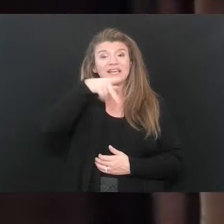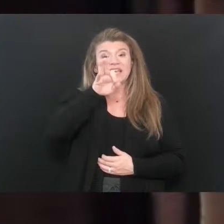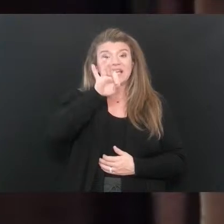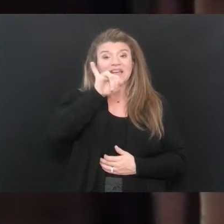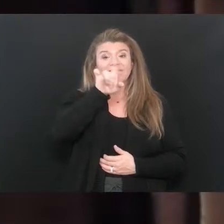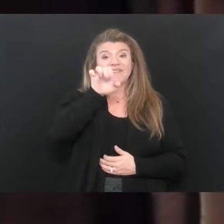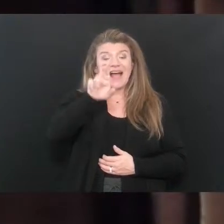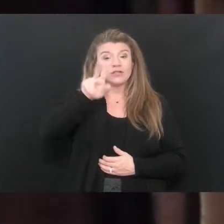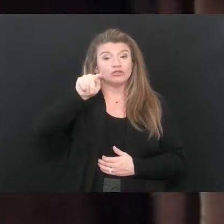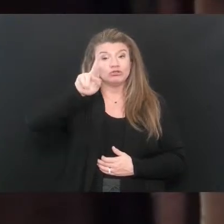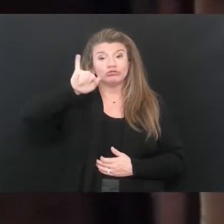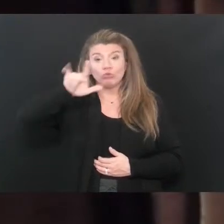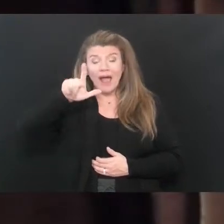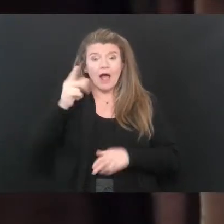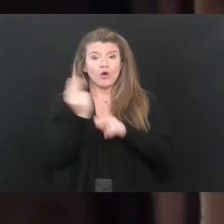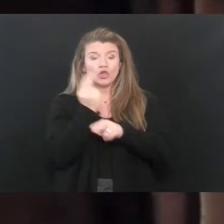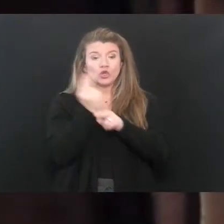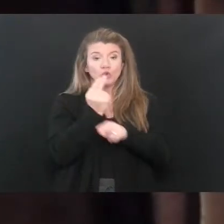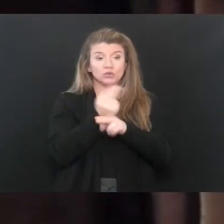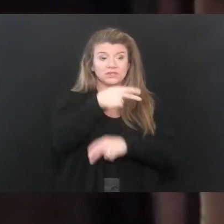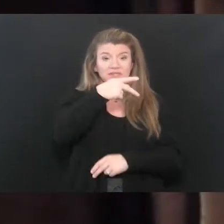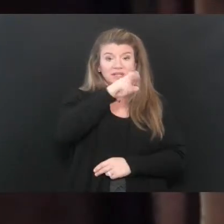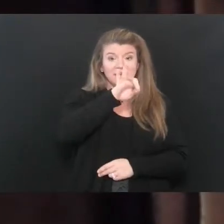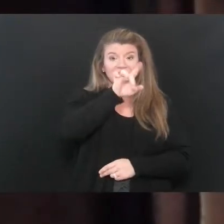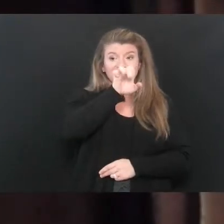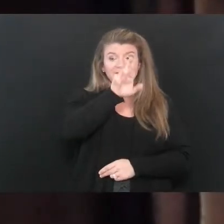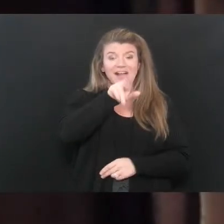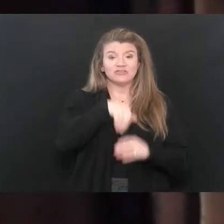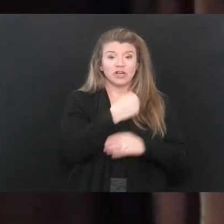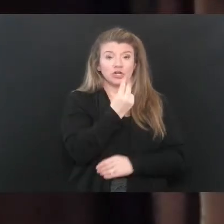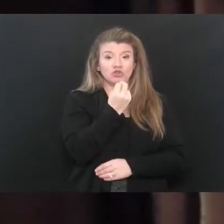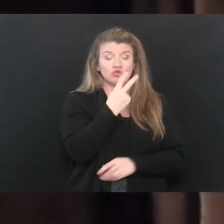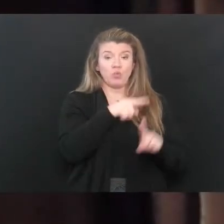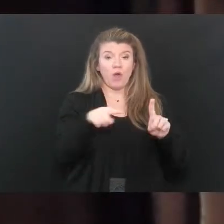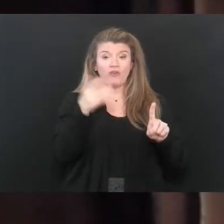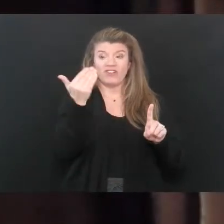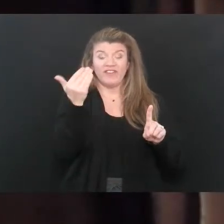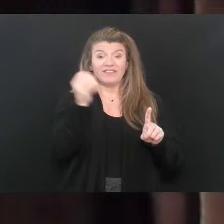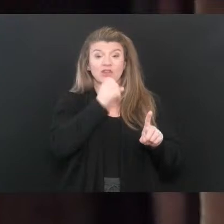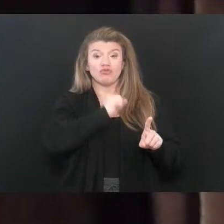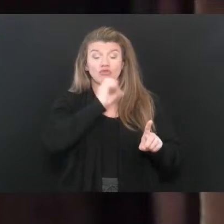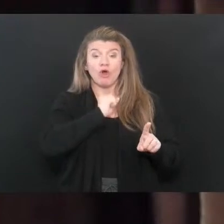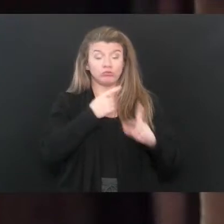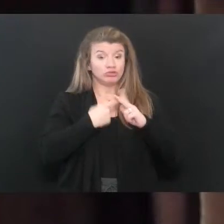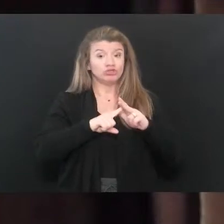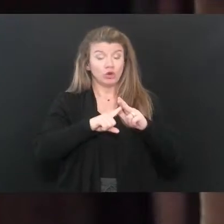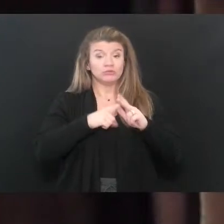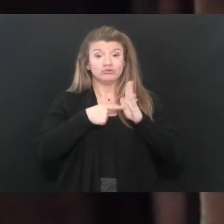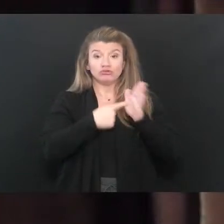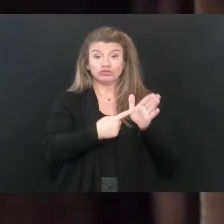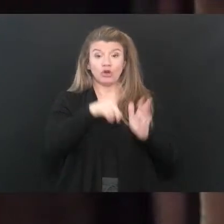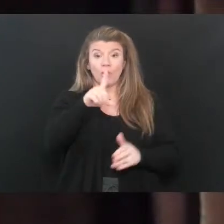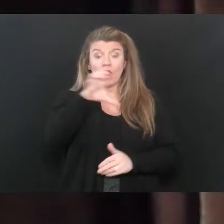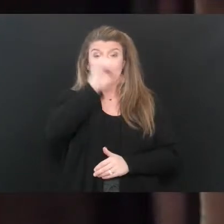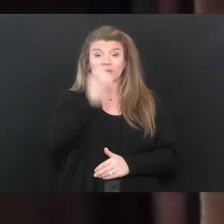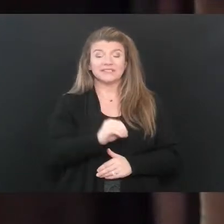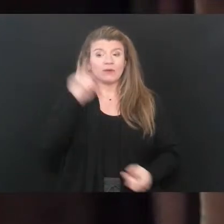trial using Pfizer in 12 to 15-year-olds showing 100% effectiveness in reducing